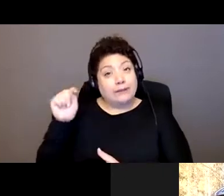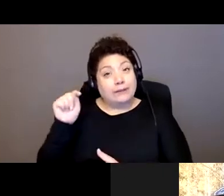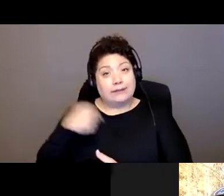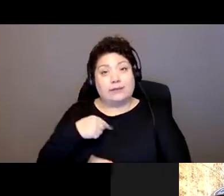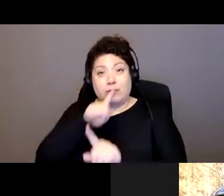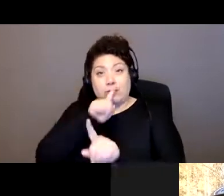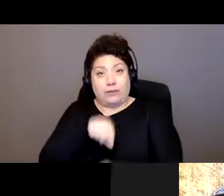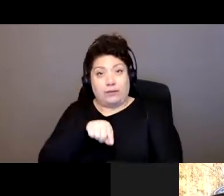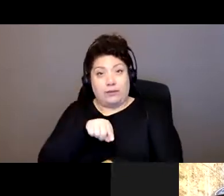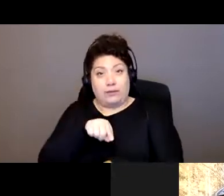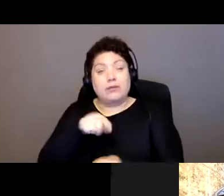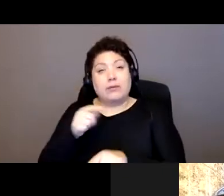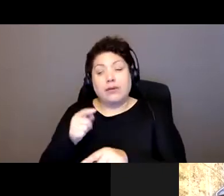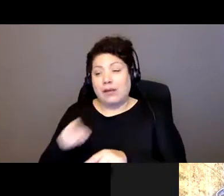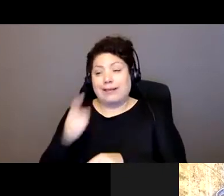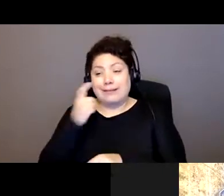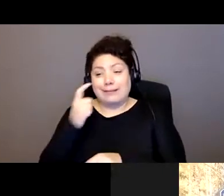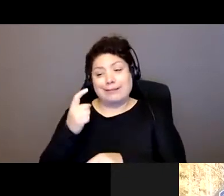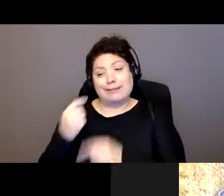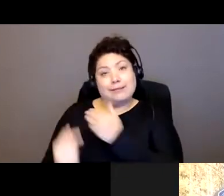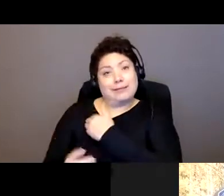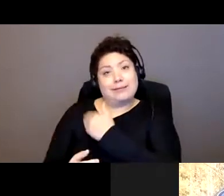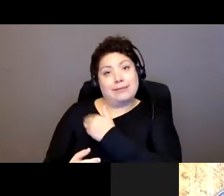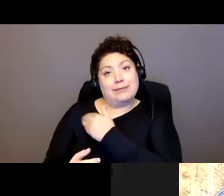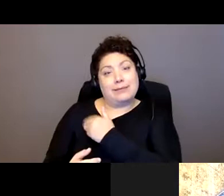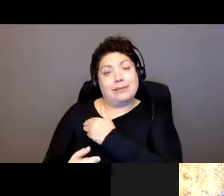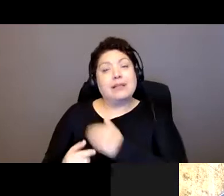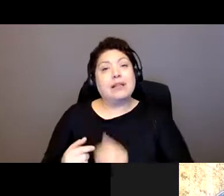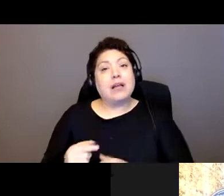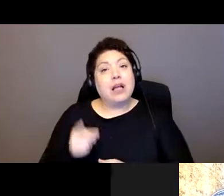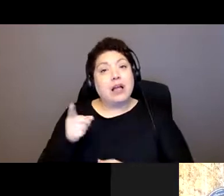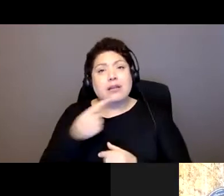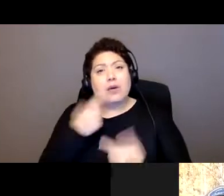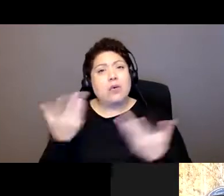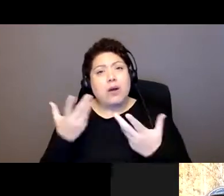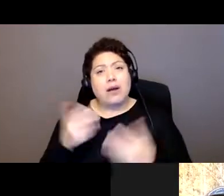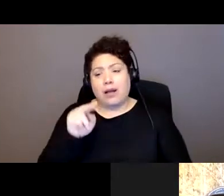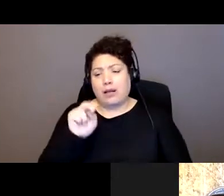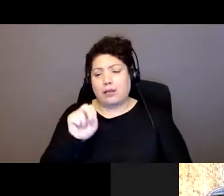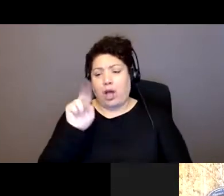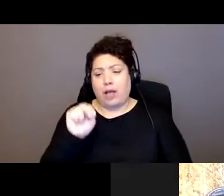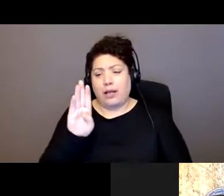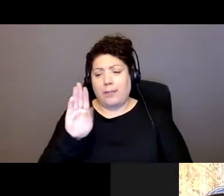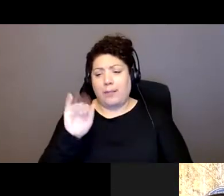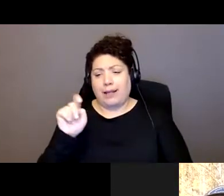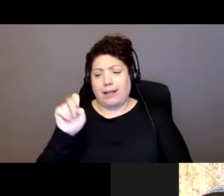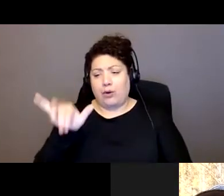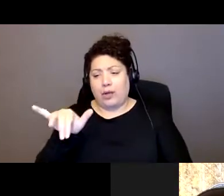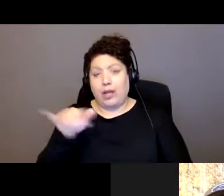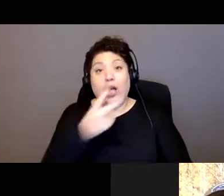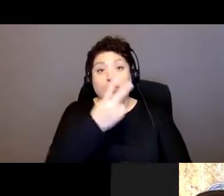Just a little question that I saw like ages ago in there. The difference between non-binary and two-spirit